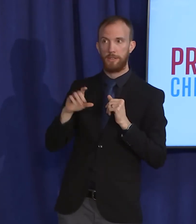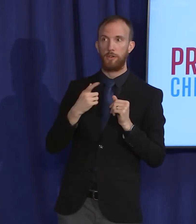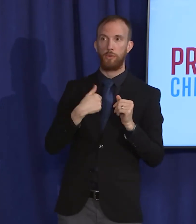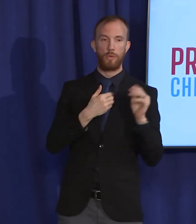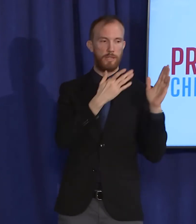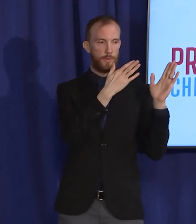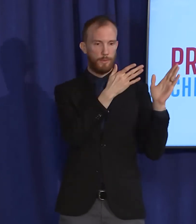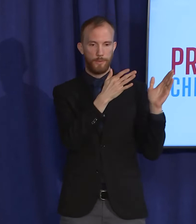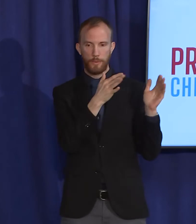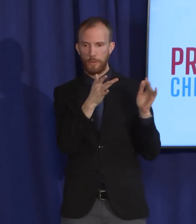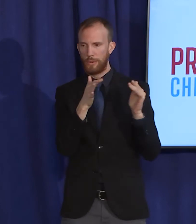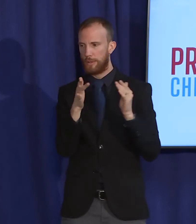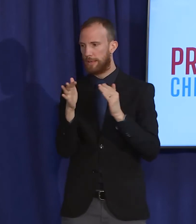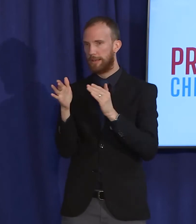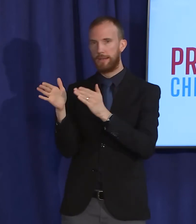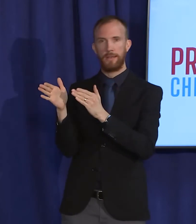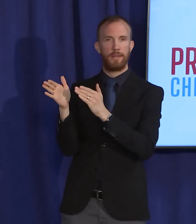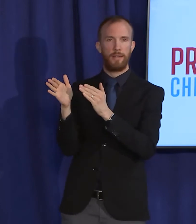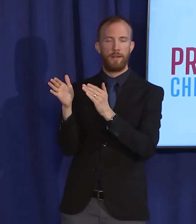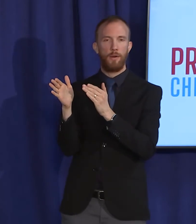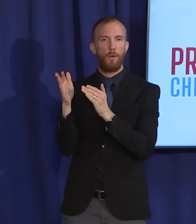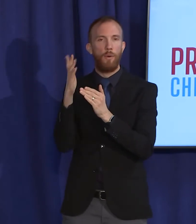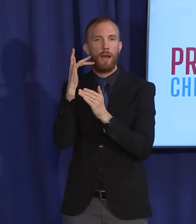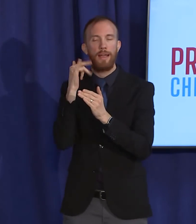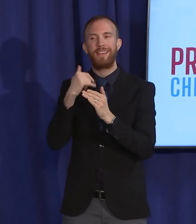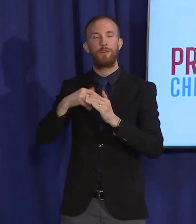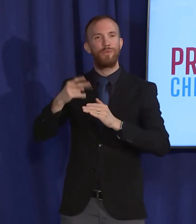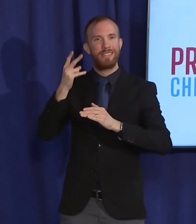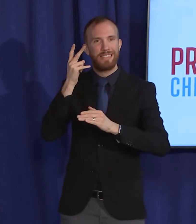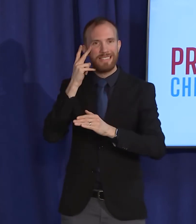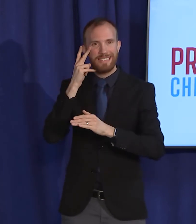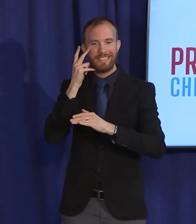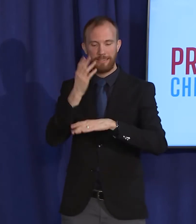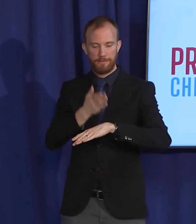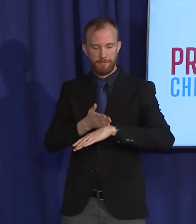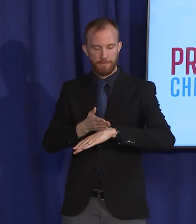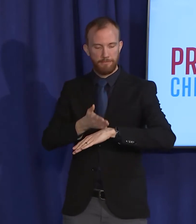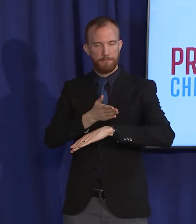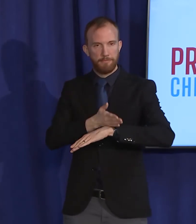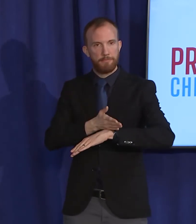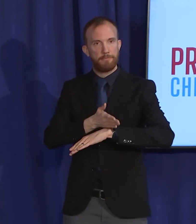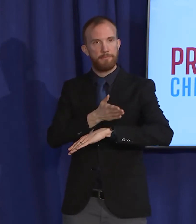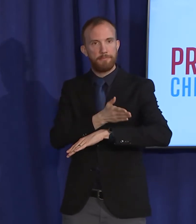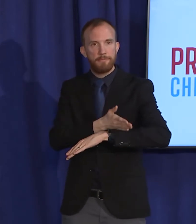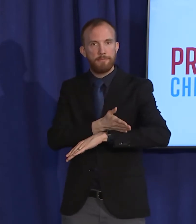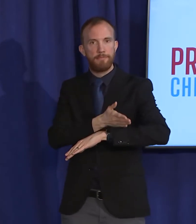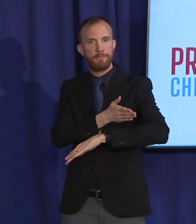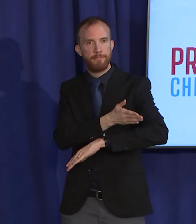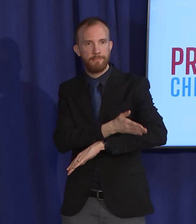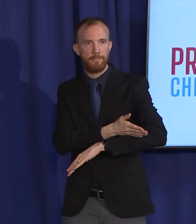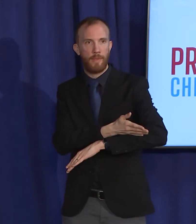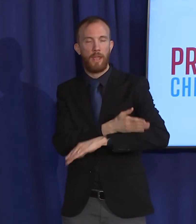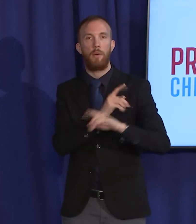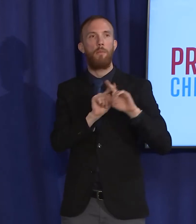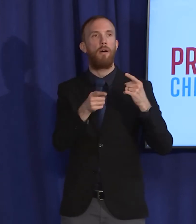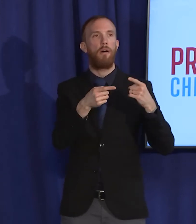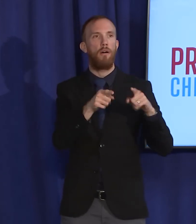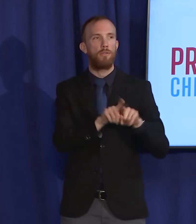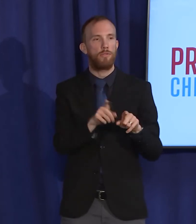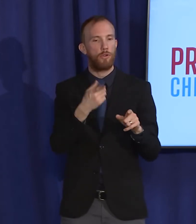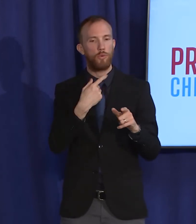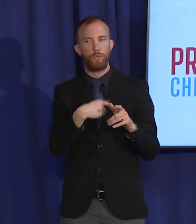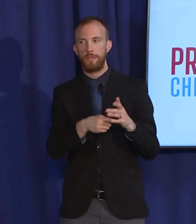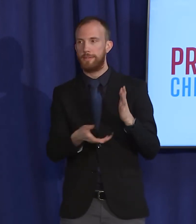in a vacuum. We're moving in this direction because of the progress that we've made, but also because of the frequent conversation that we're